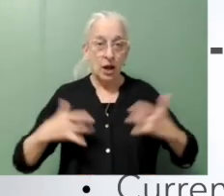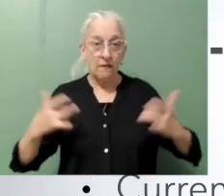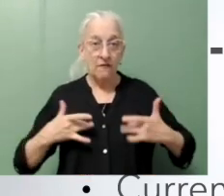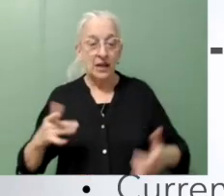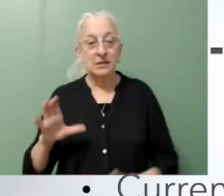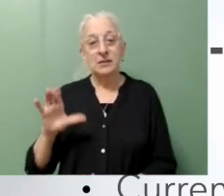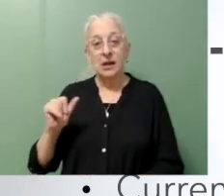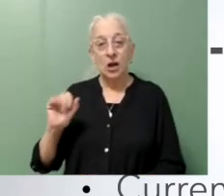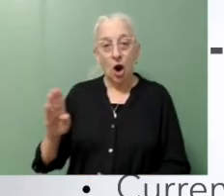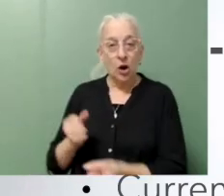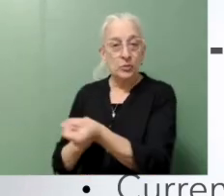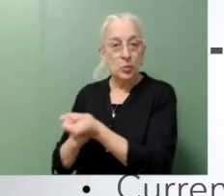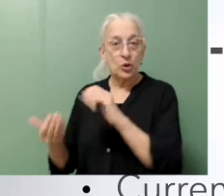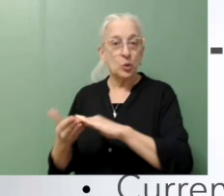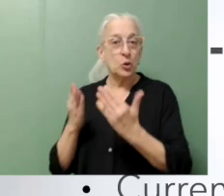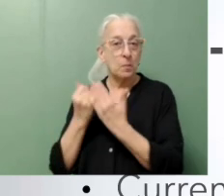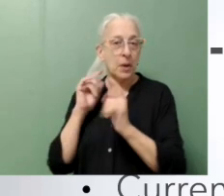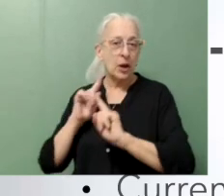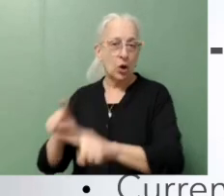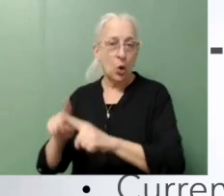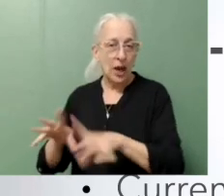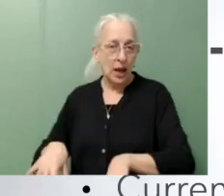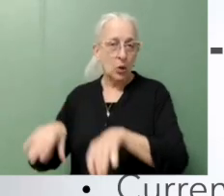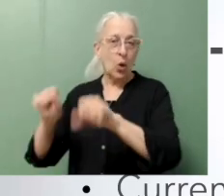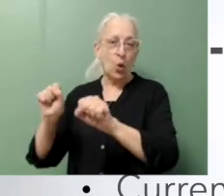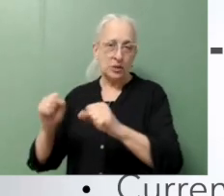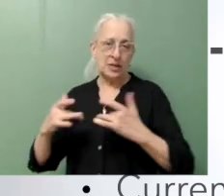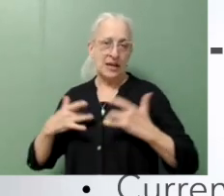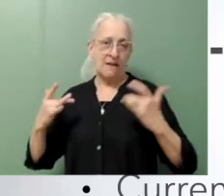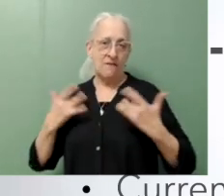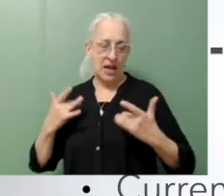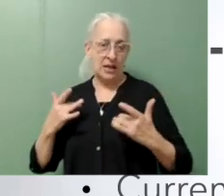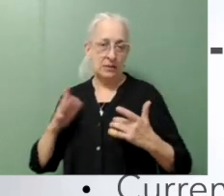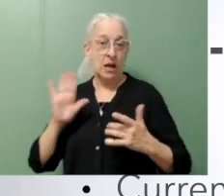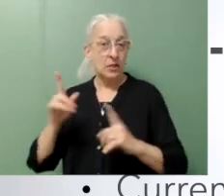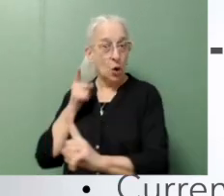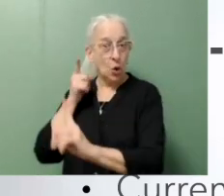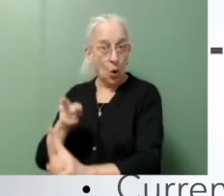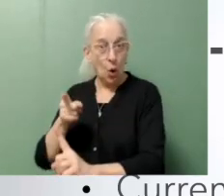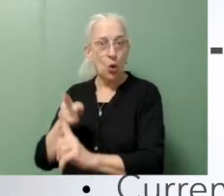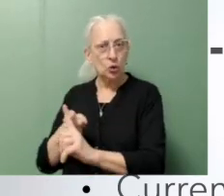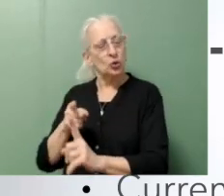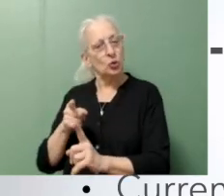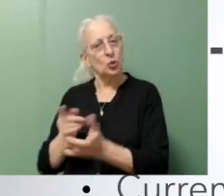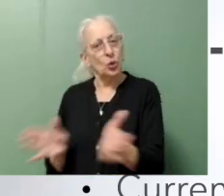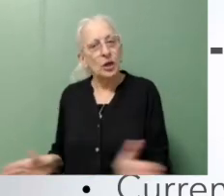the communities by attending and hosting a variety of events that are aimed at clean heavy-duty